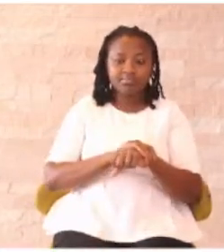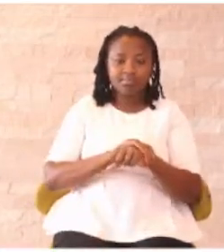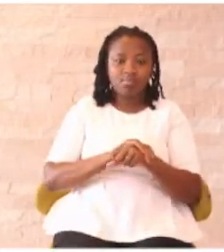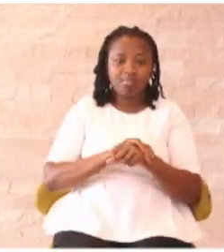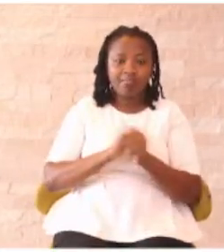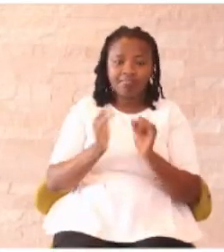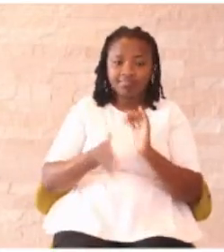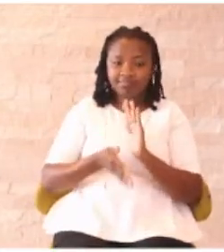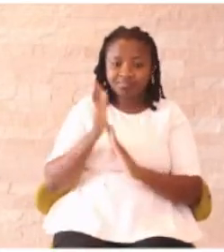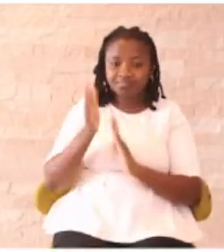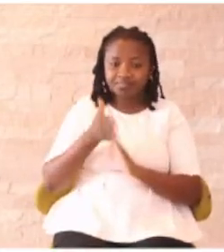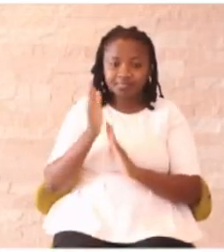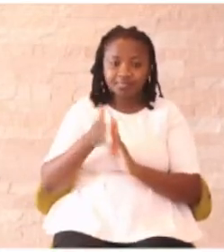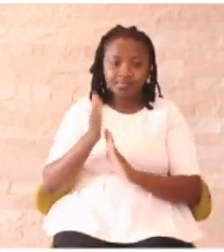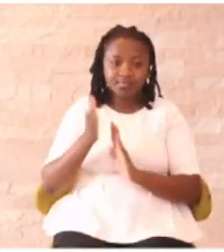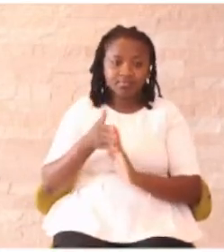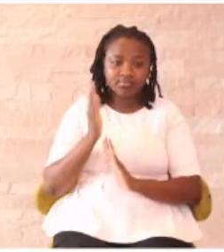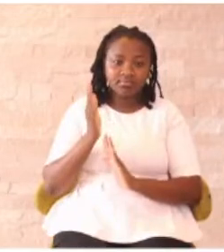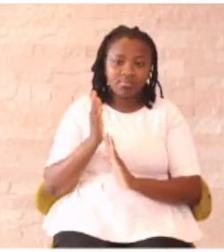speedy